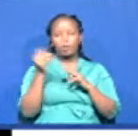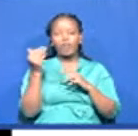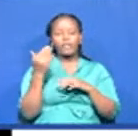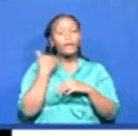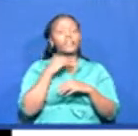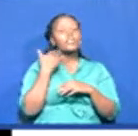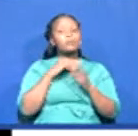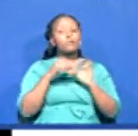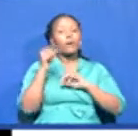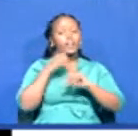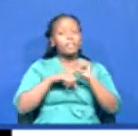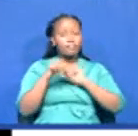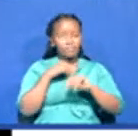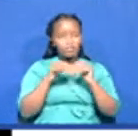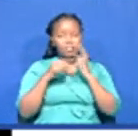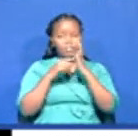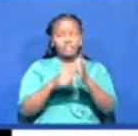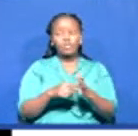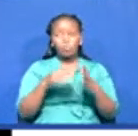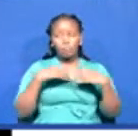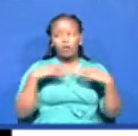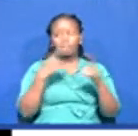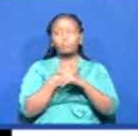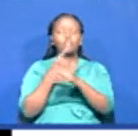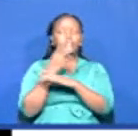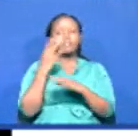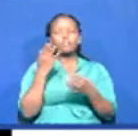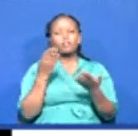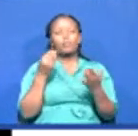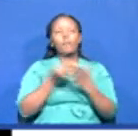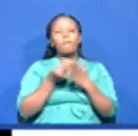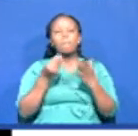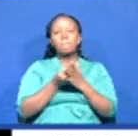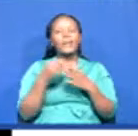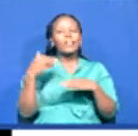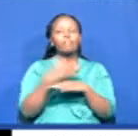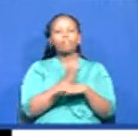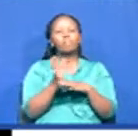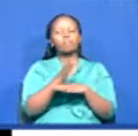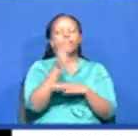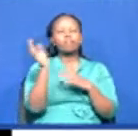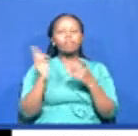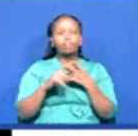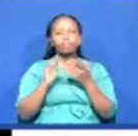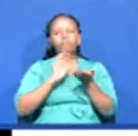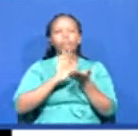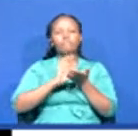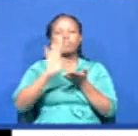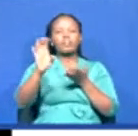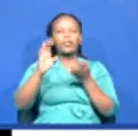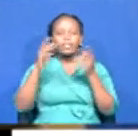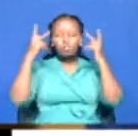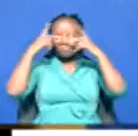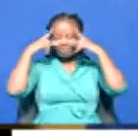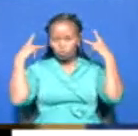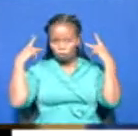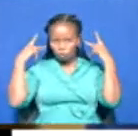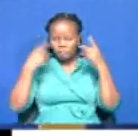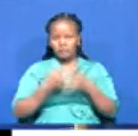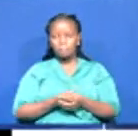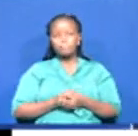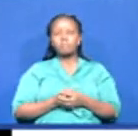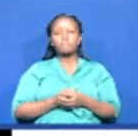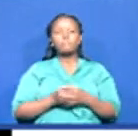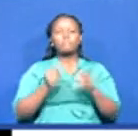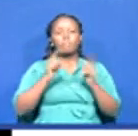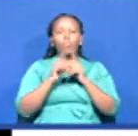as trading in narcotics, money laundering, terrorism, just to name a few. And you've